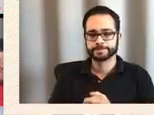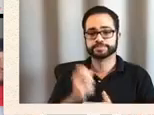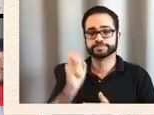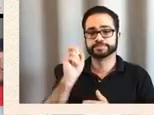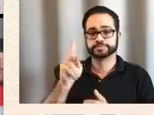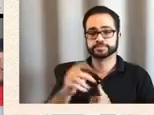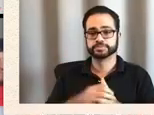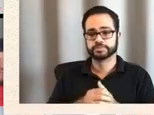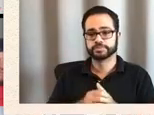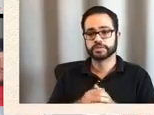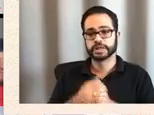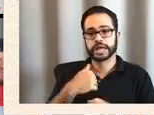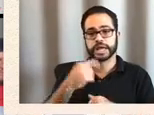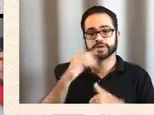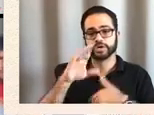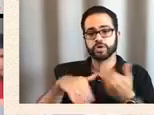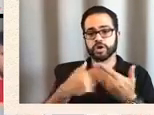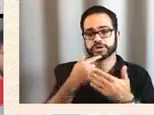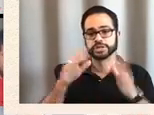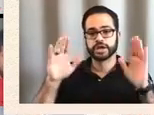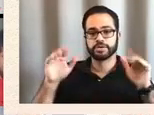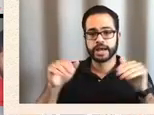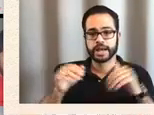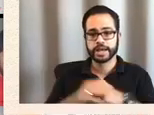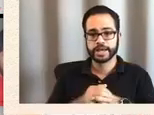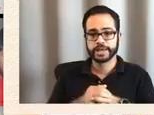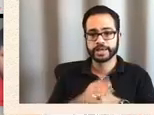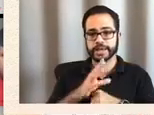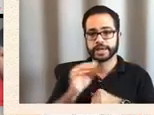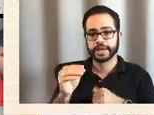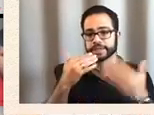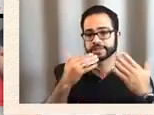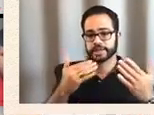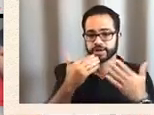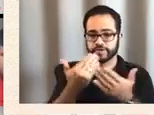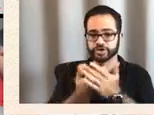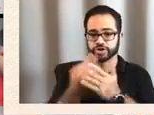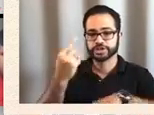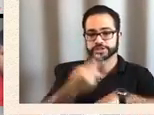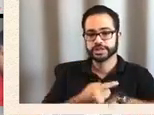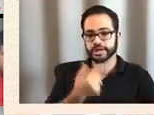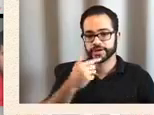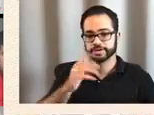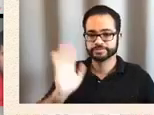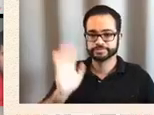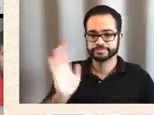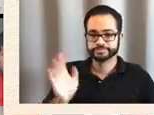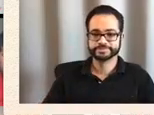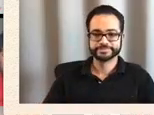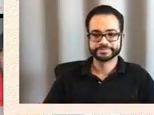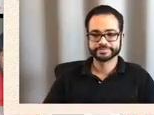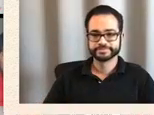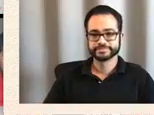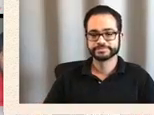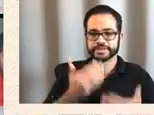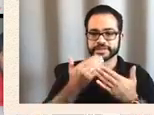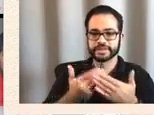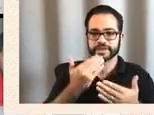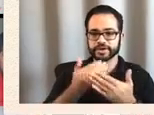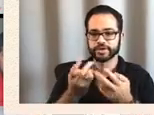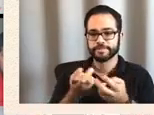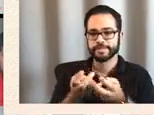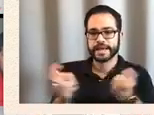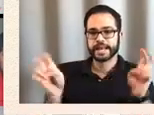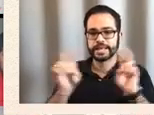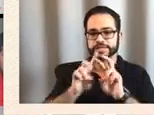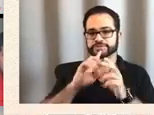we should all say goodbye and thank you. Have a great day. Bye. Thank you, panelists, Bye. for being here. Lovely to see